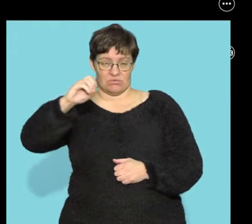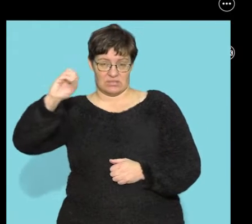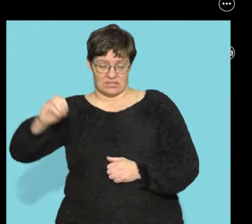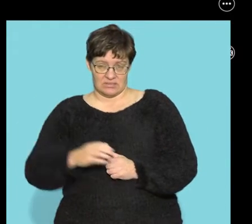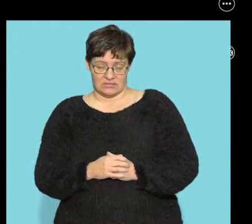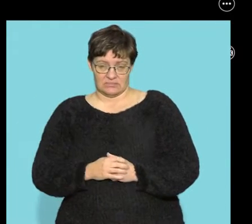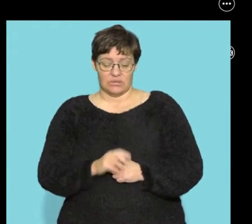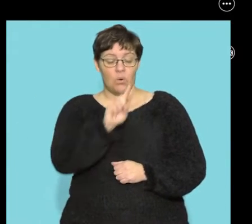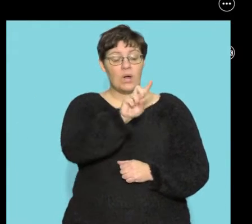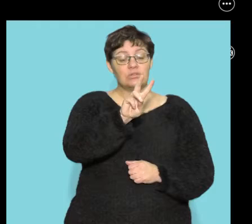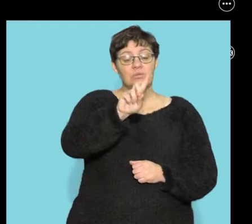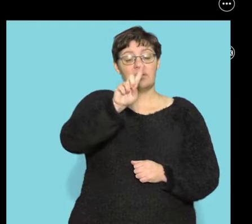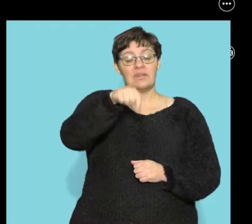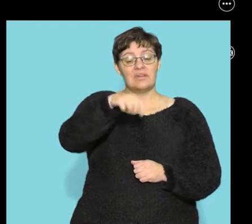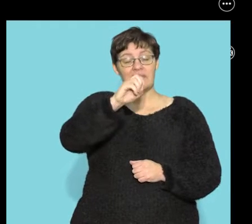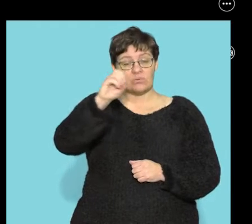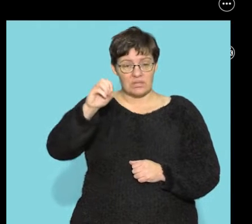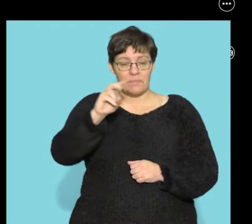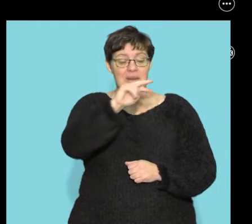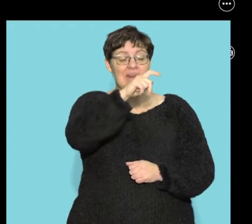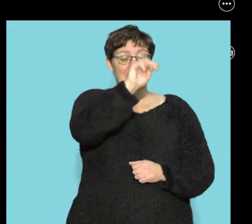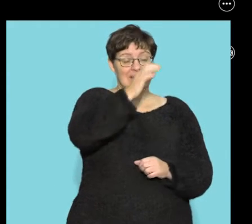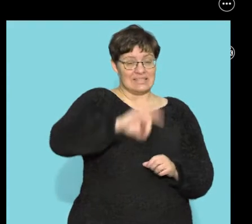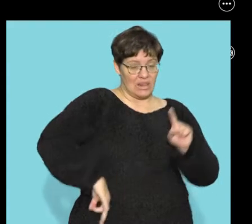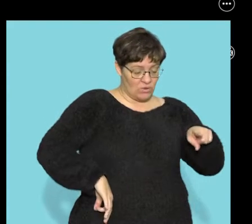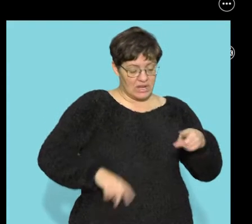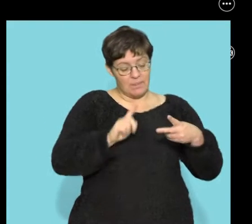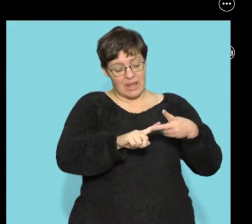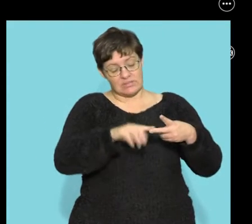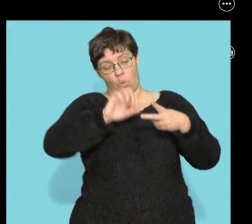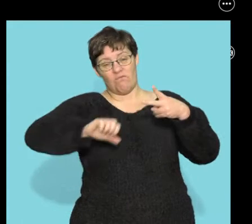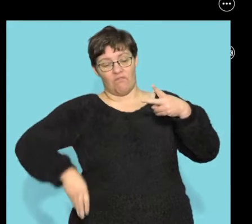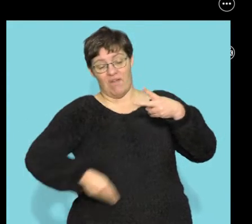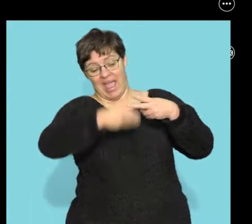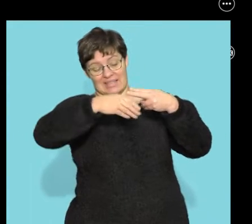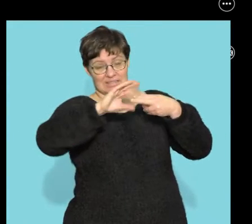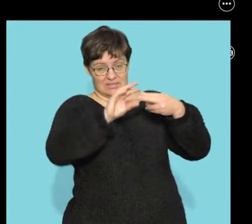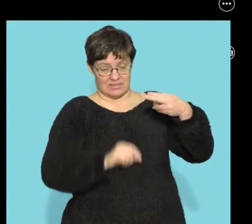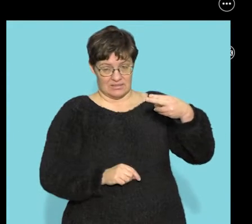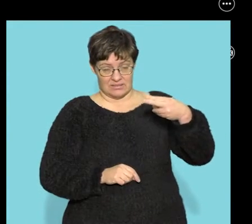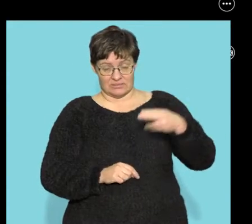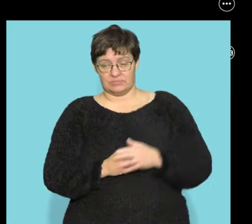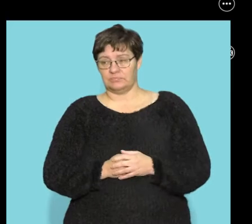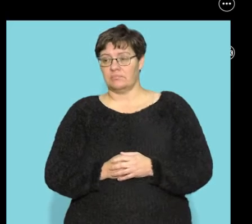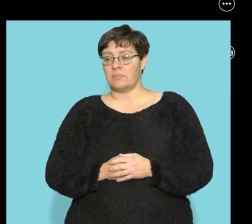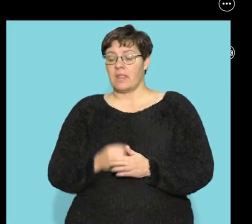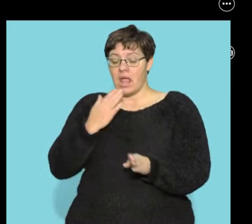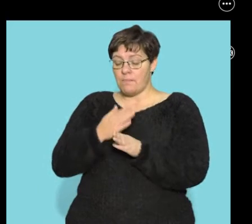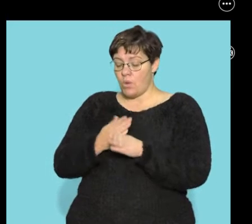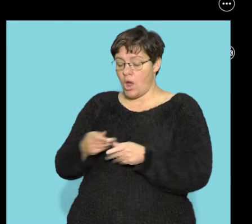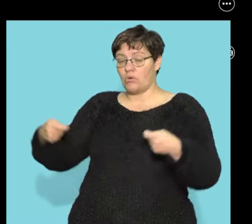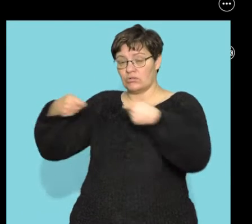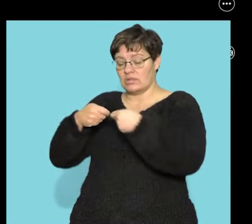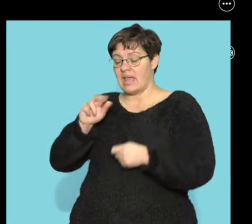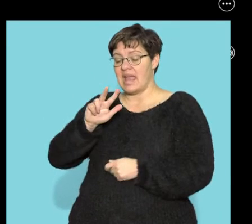696,000. So that 121,000 is your net salary plus your deductions. Now watch, your employer's contribution